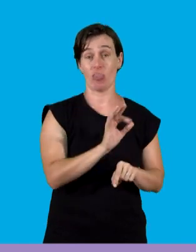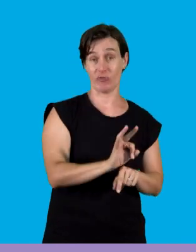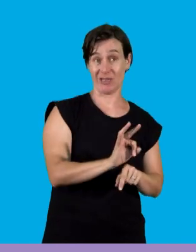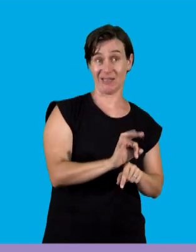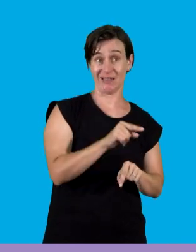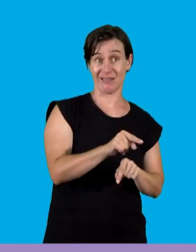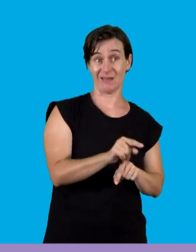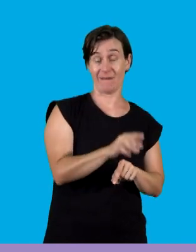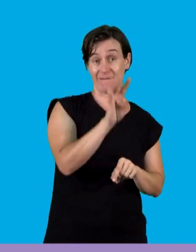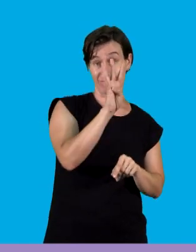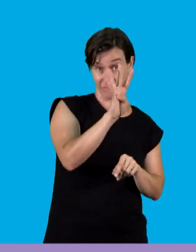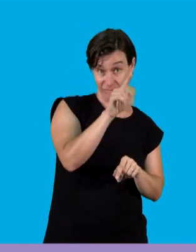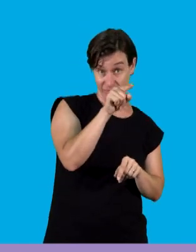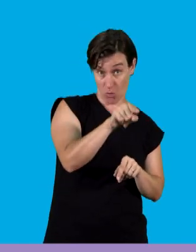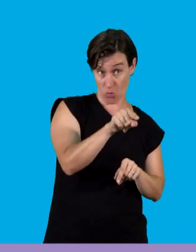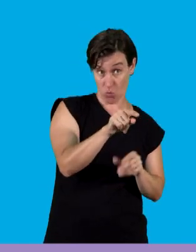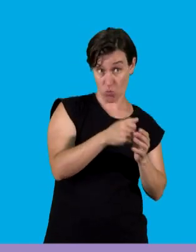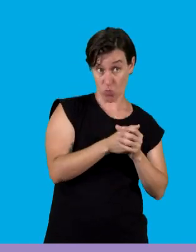that